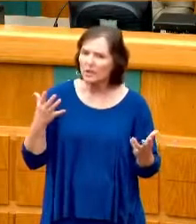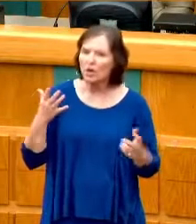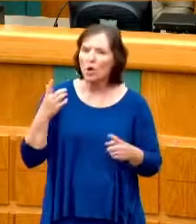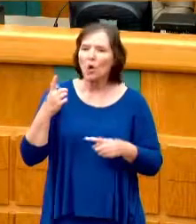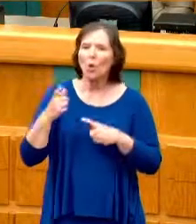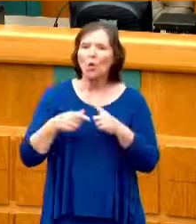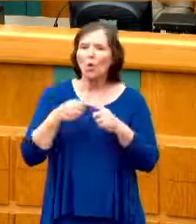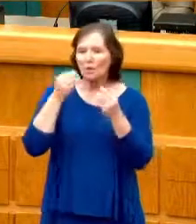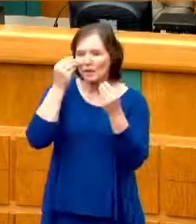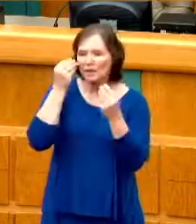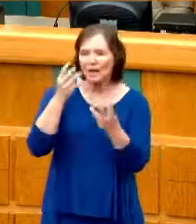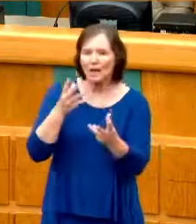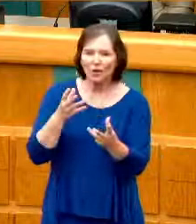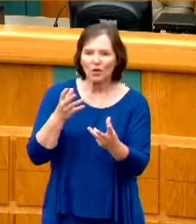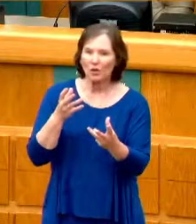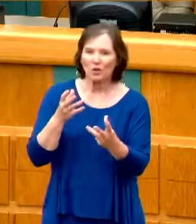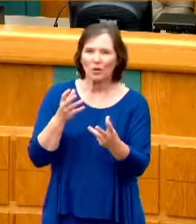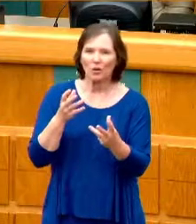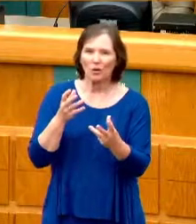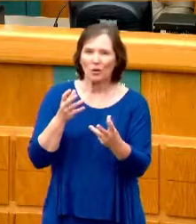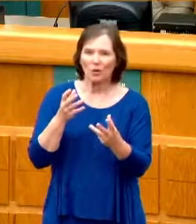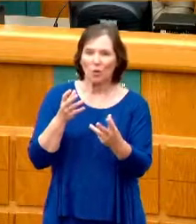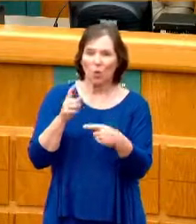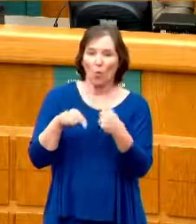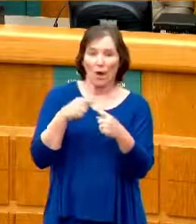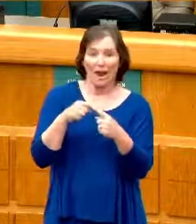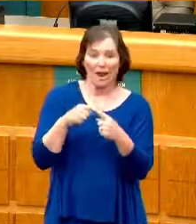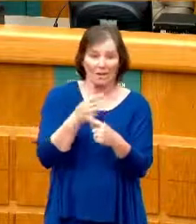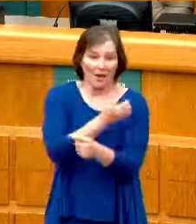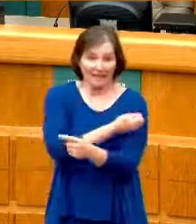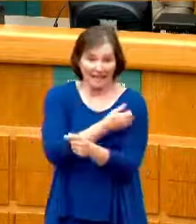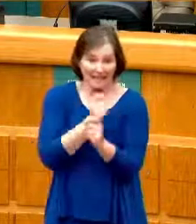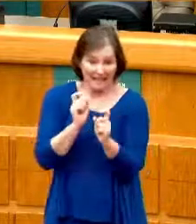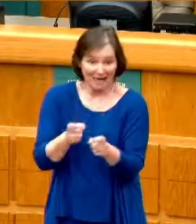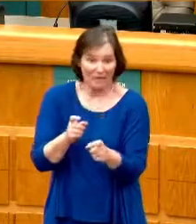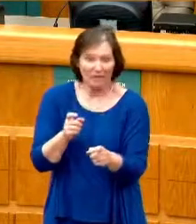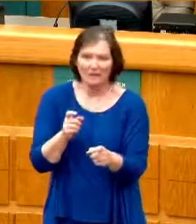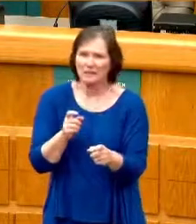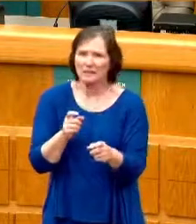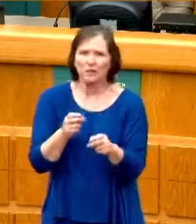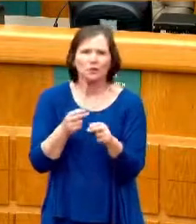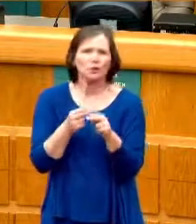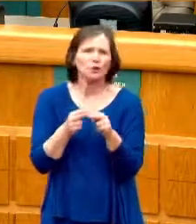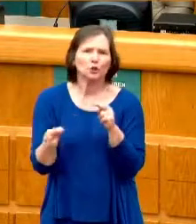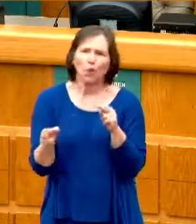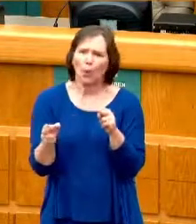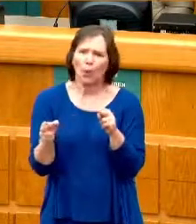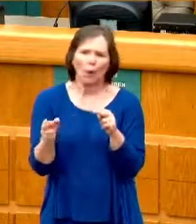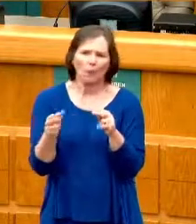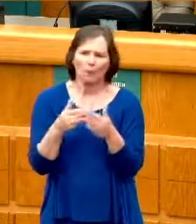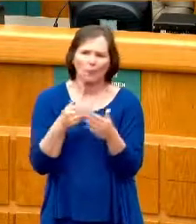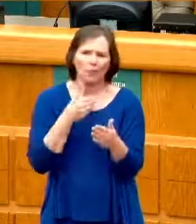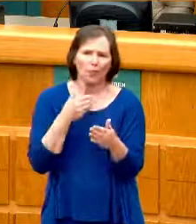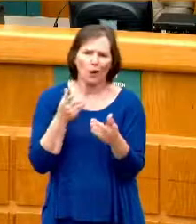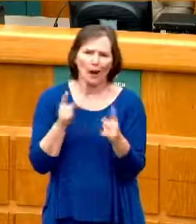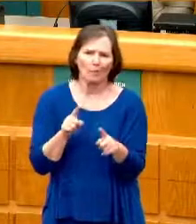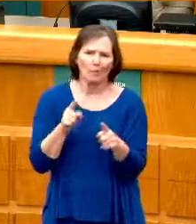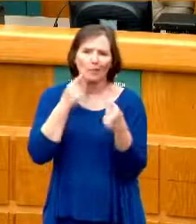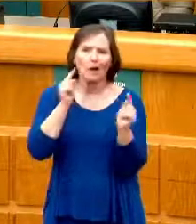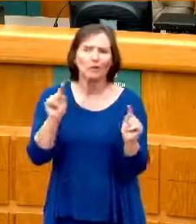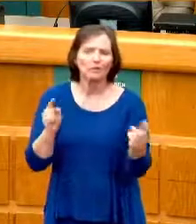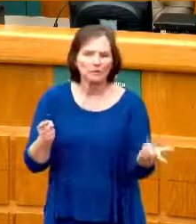you that week or two ahead notice. And we love going to the fairgrounds for stock shows, roping